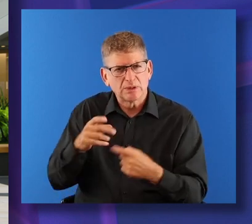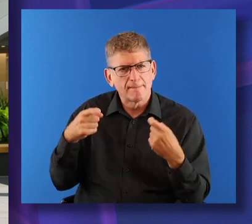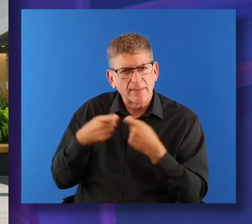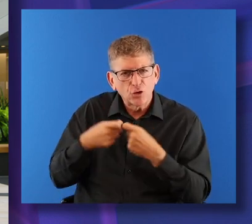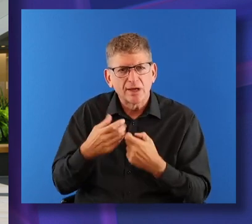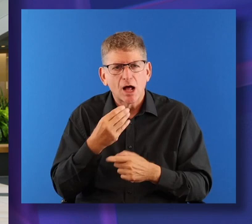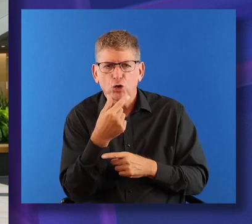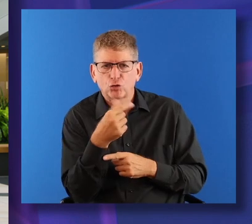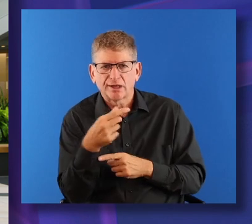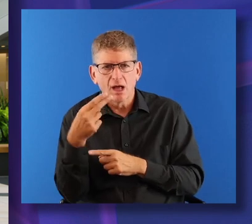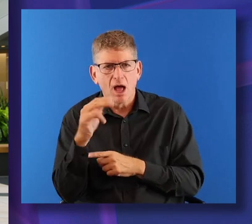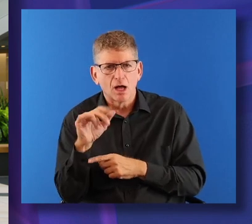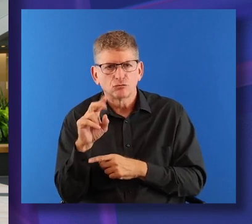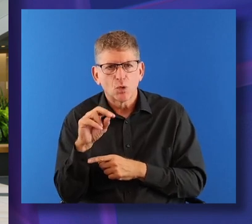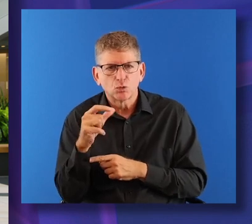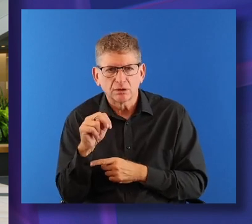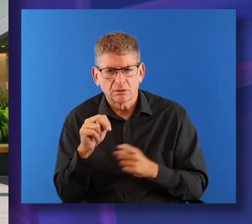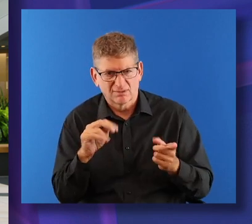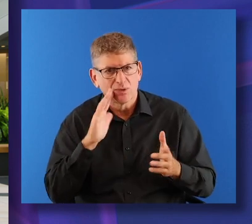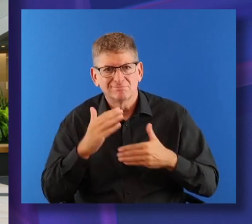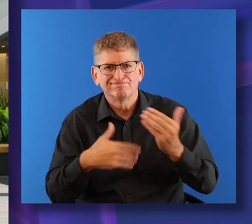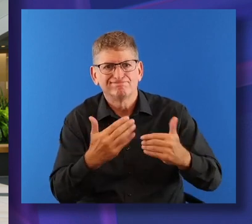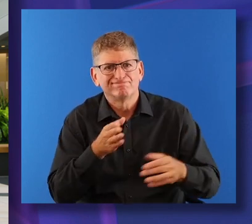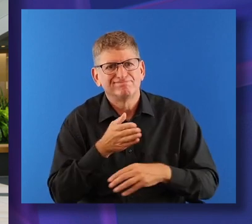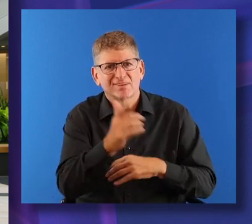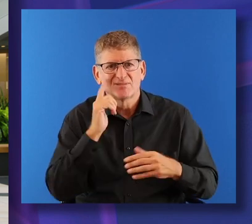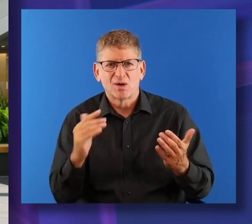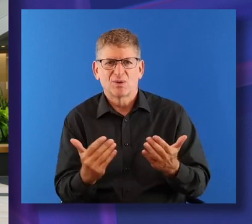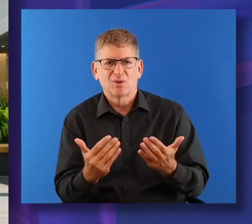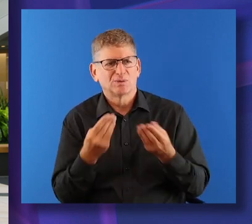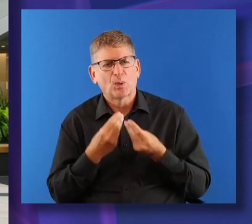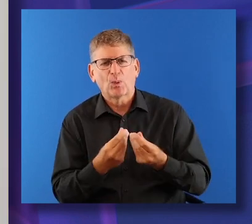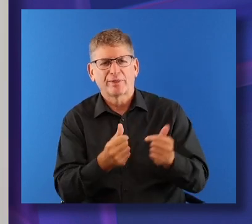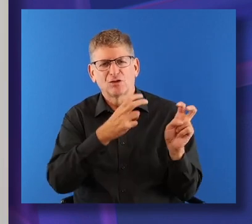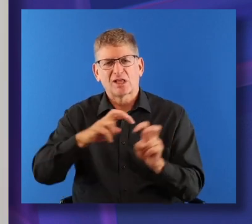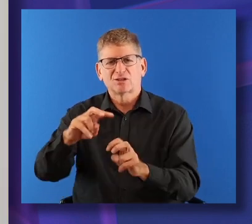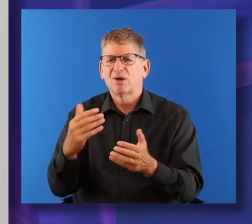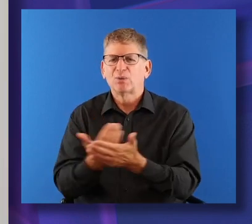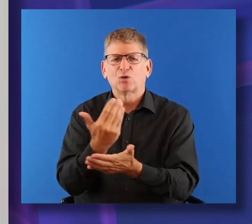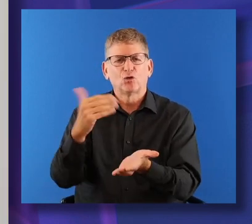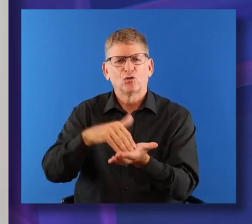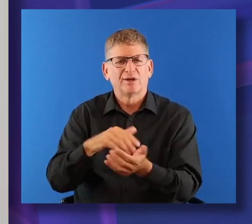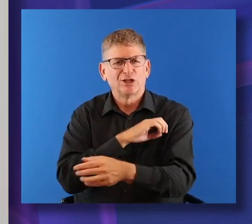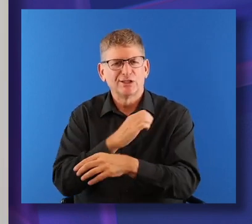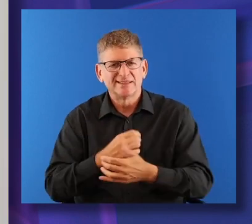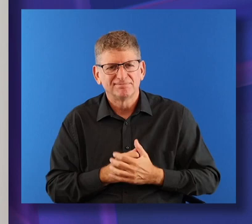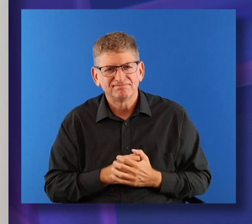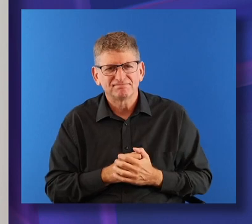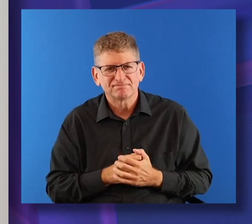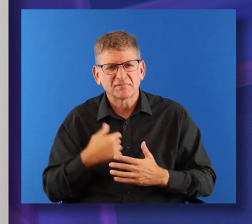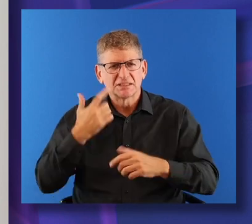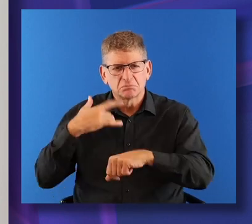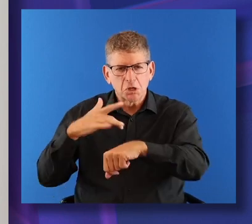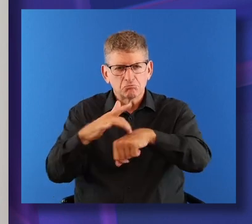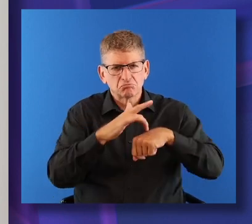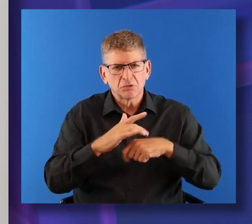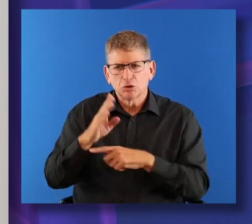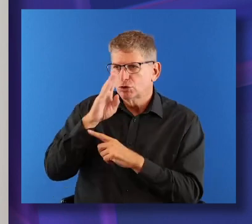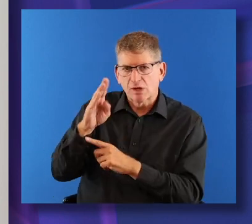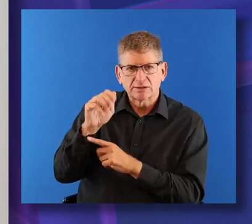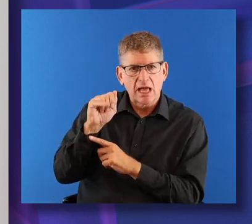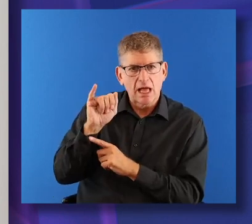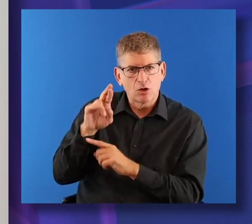hydrogen, paving the way for a smoother transition to renewable energy. We've just covered direct air capture,